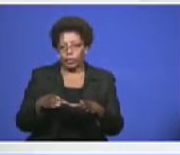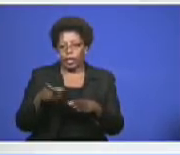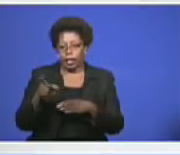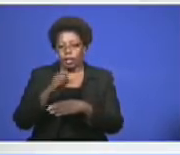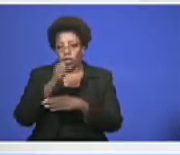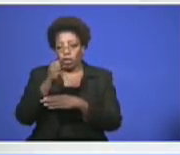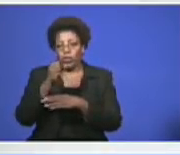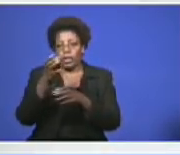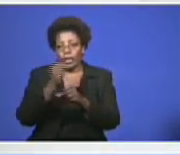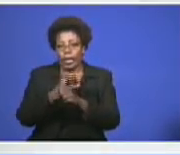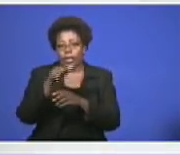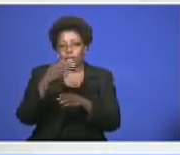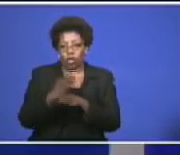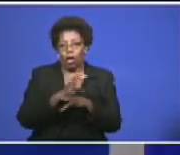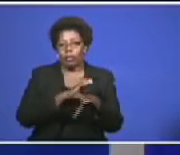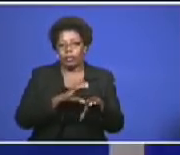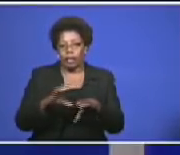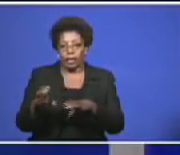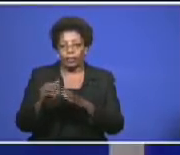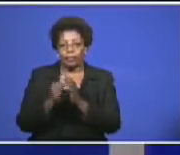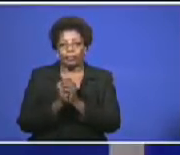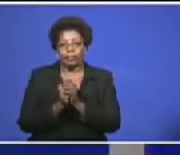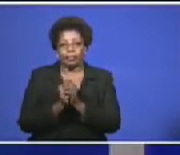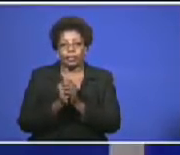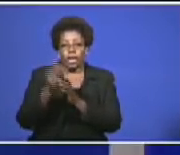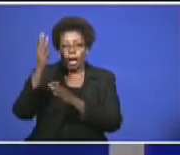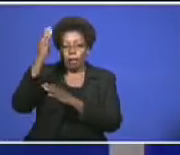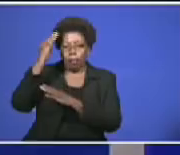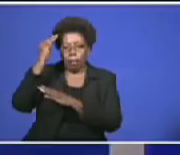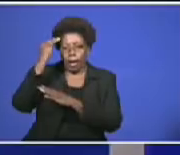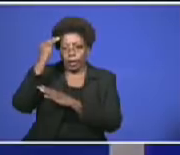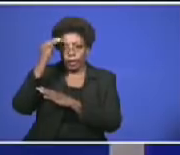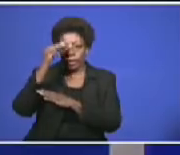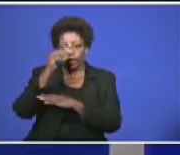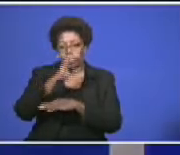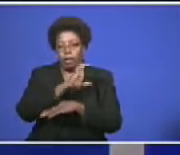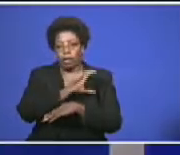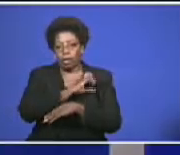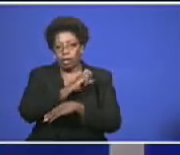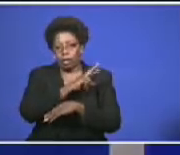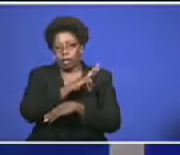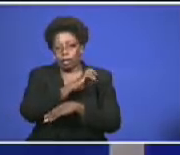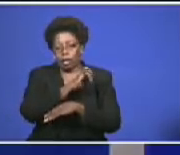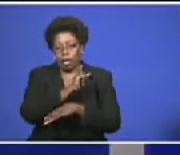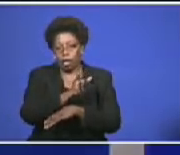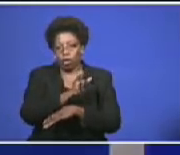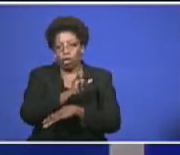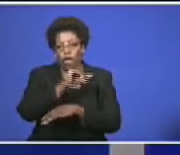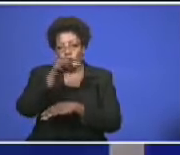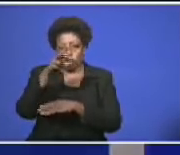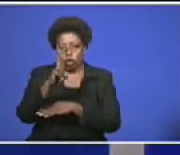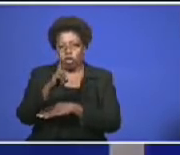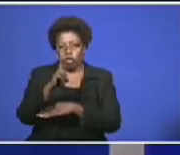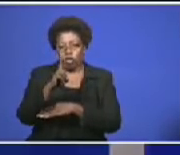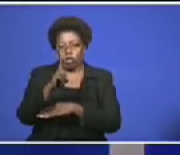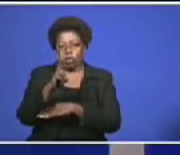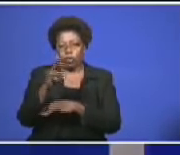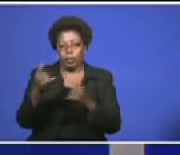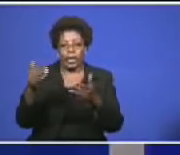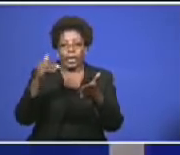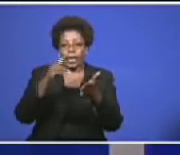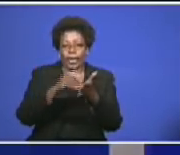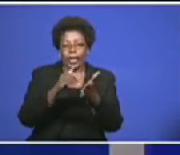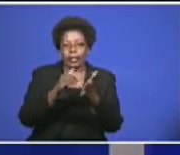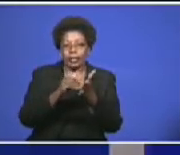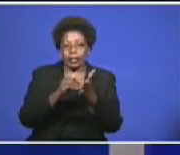we'll get the job done. Michael Carey Jr. is one of the players who will suit up for the Bahamas against the Virgin Islands. He,